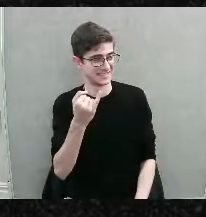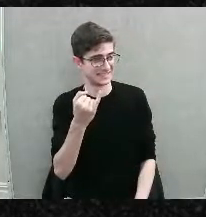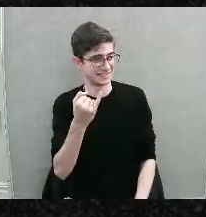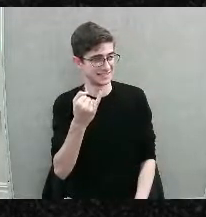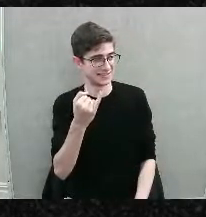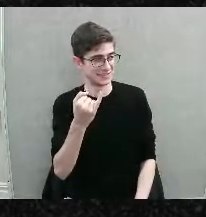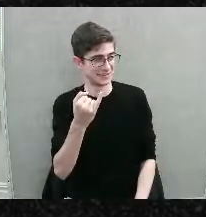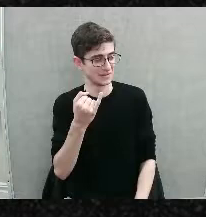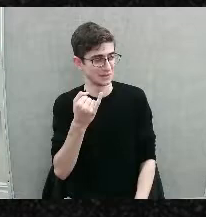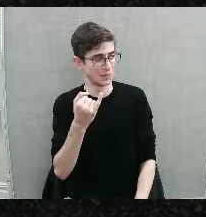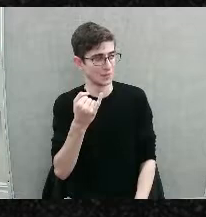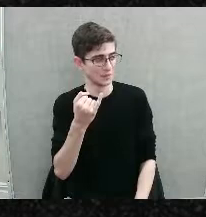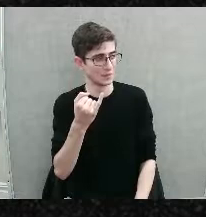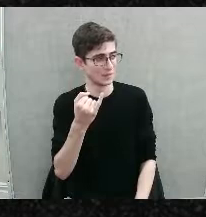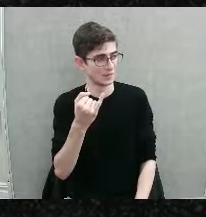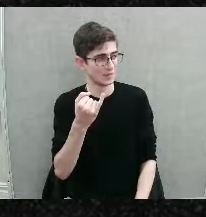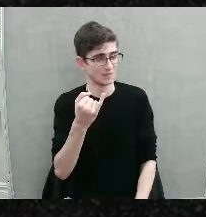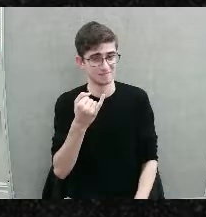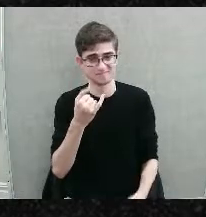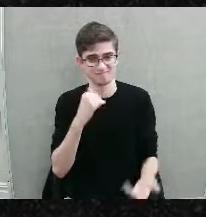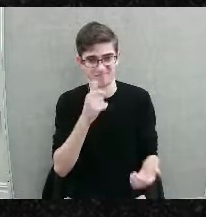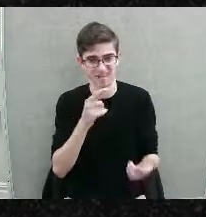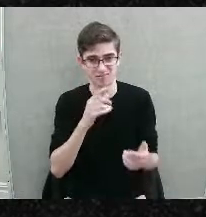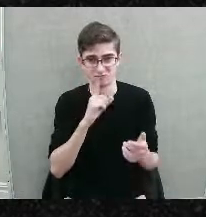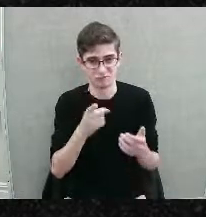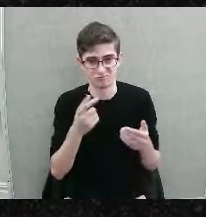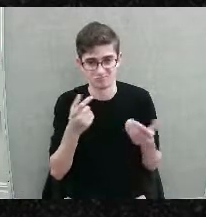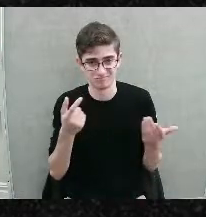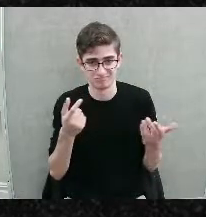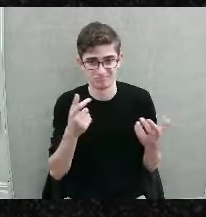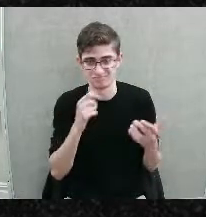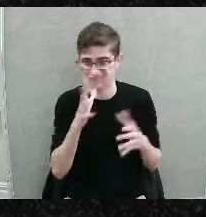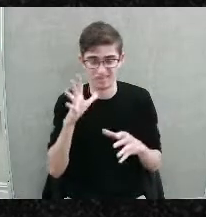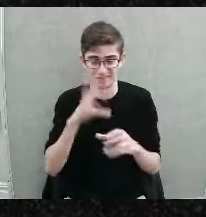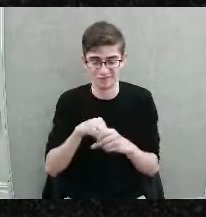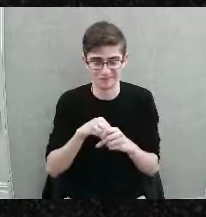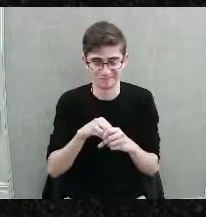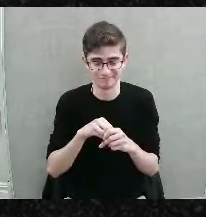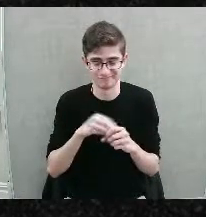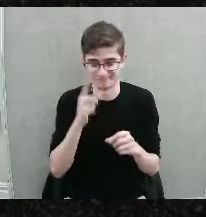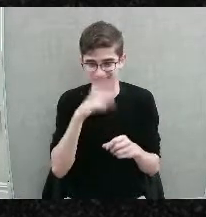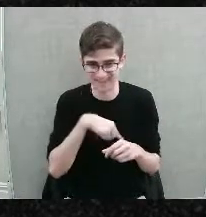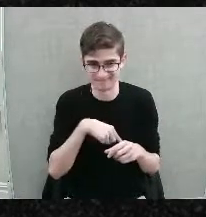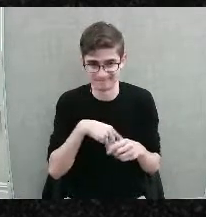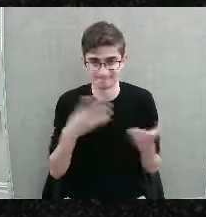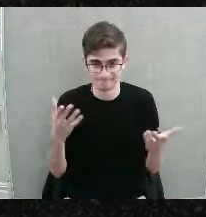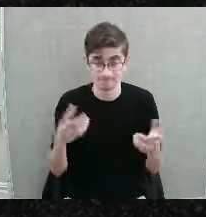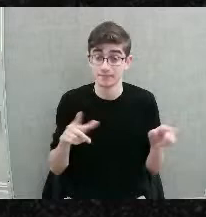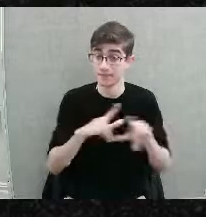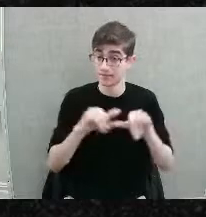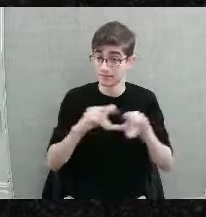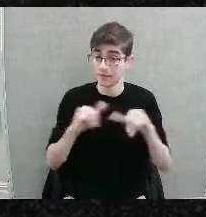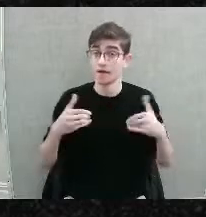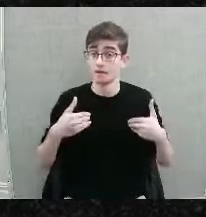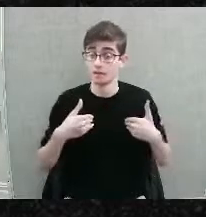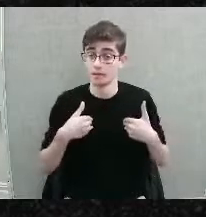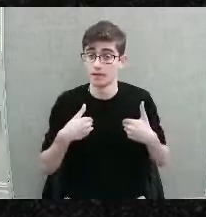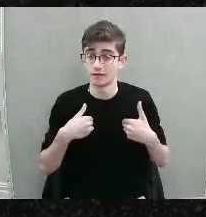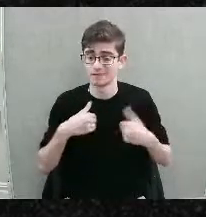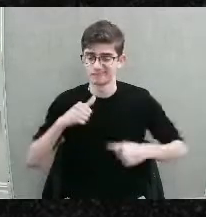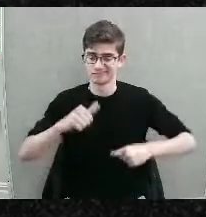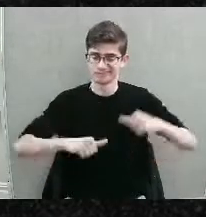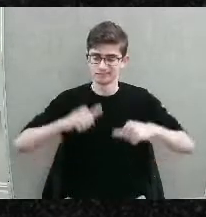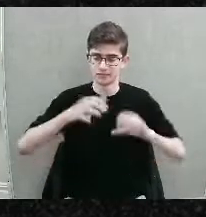that is not credible anymore. And at the same time, we have the radical uncertainty related to